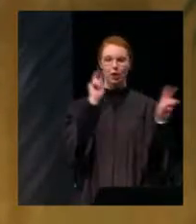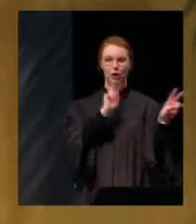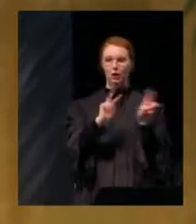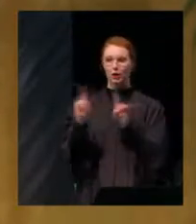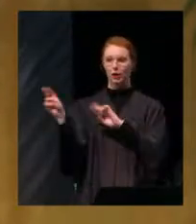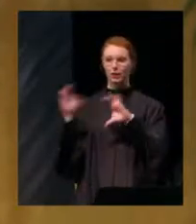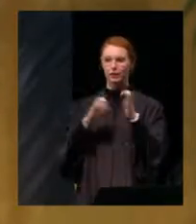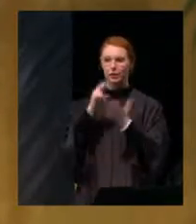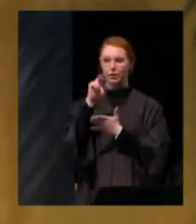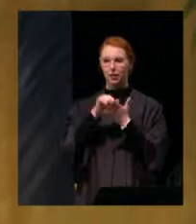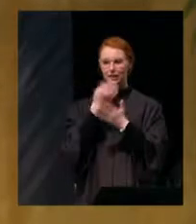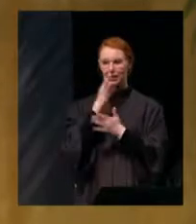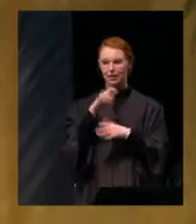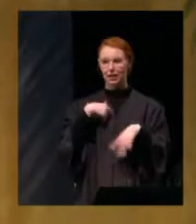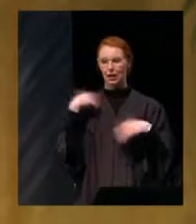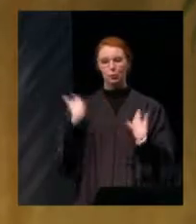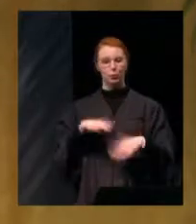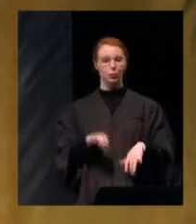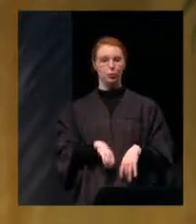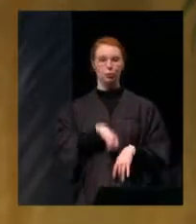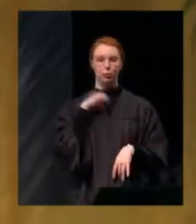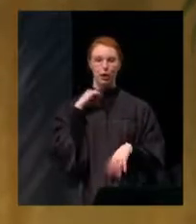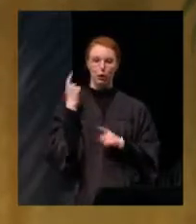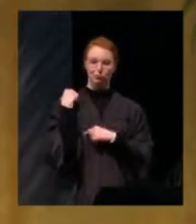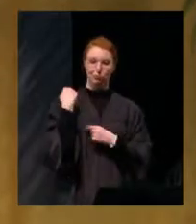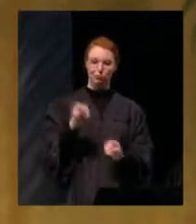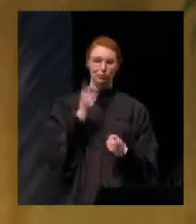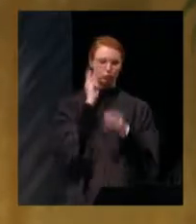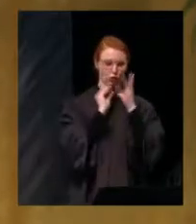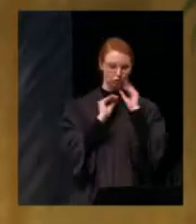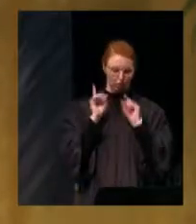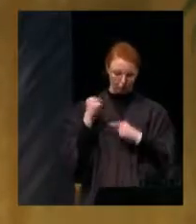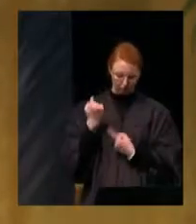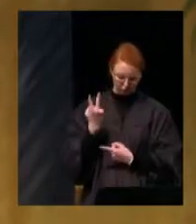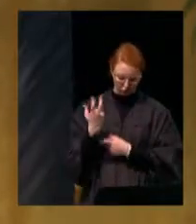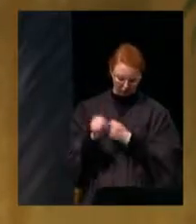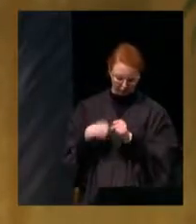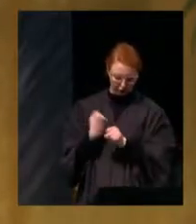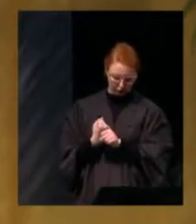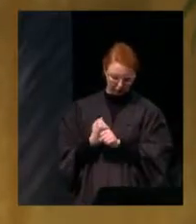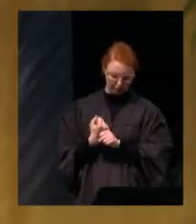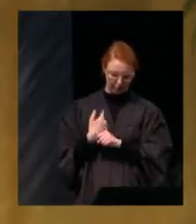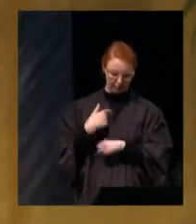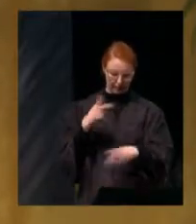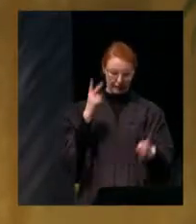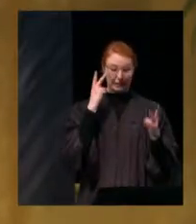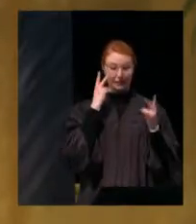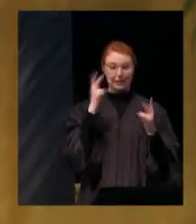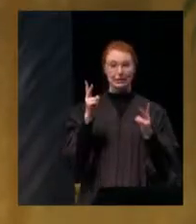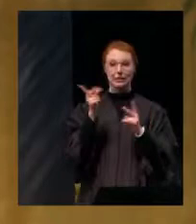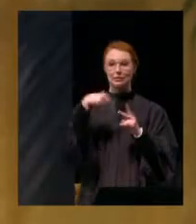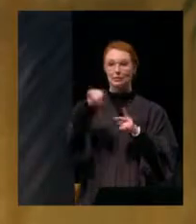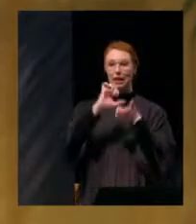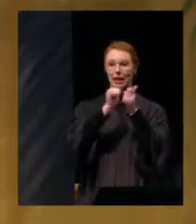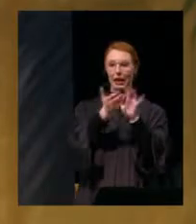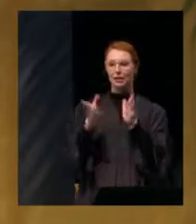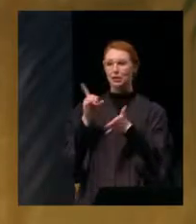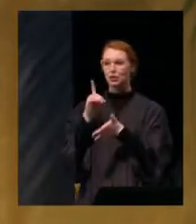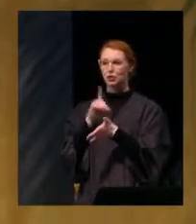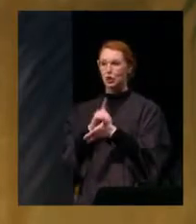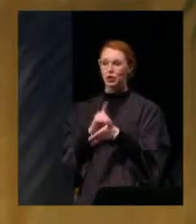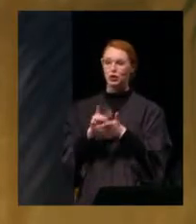2019, I couldn't be more proud of how far we've came in the past 13 years. I see the faces of athletes, doctors,